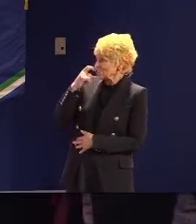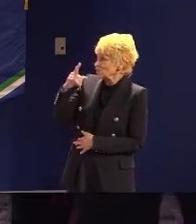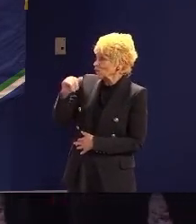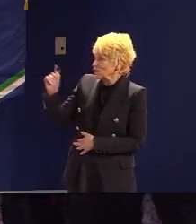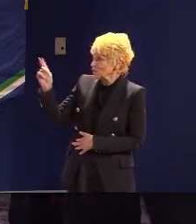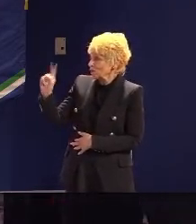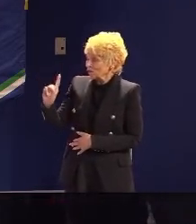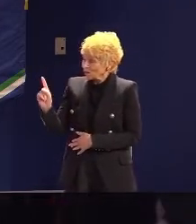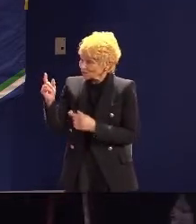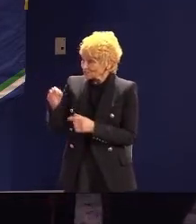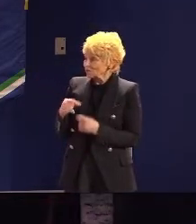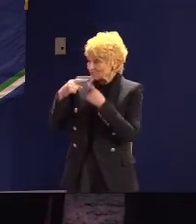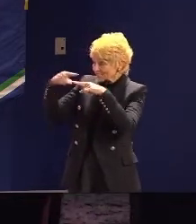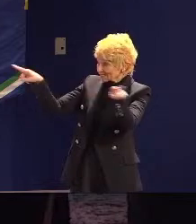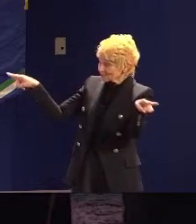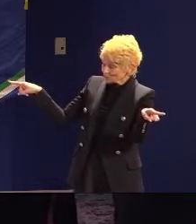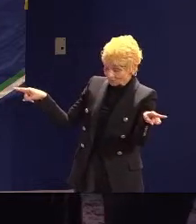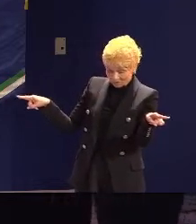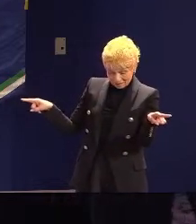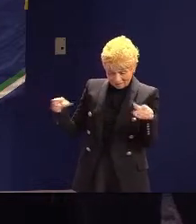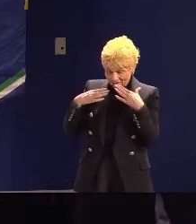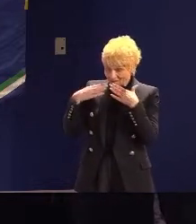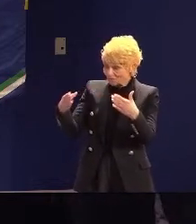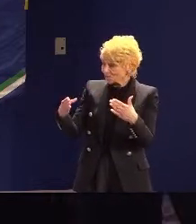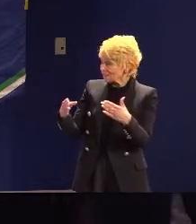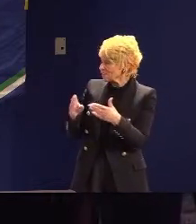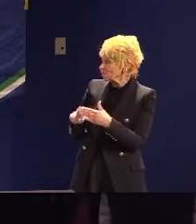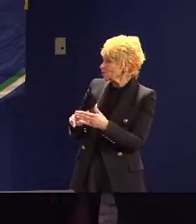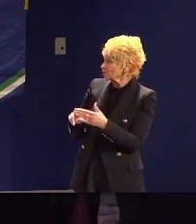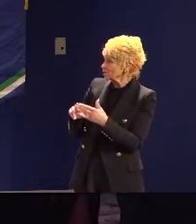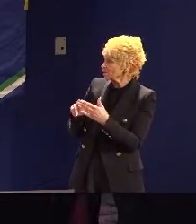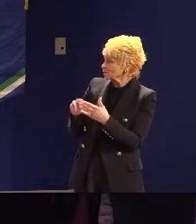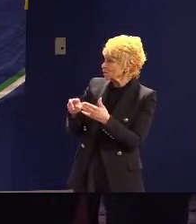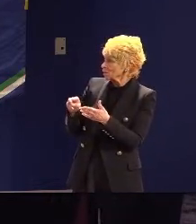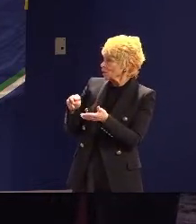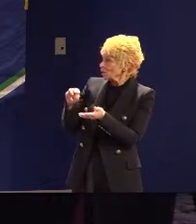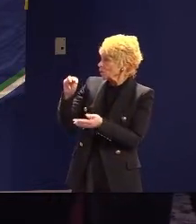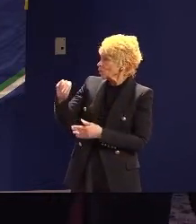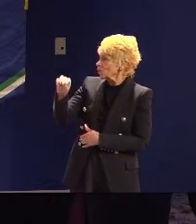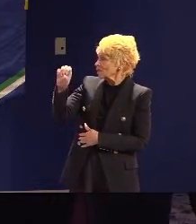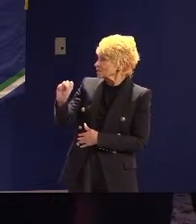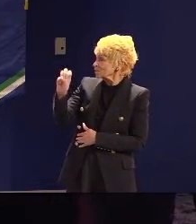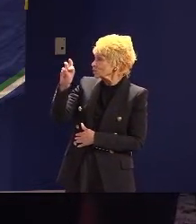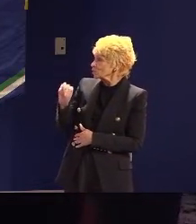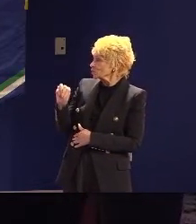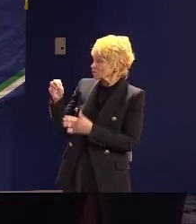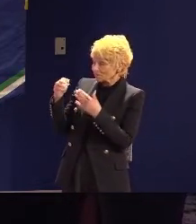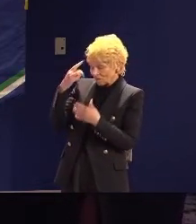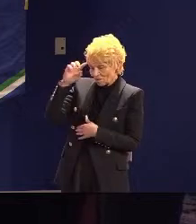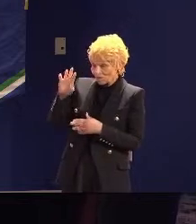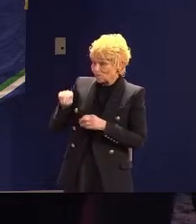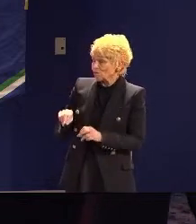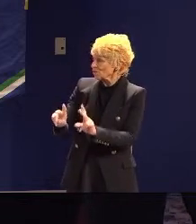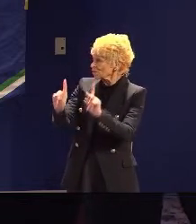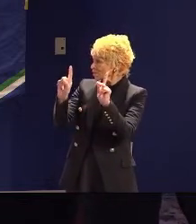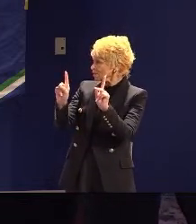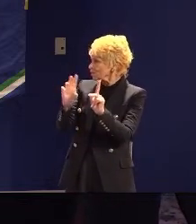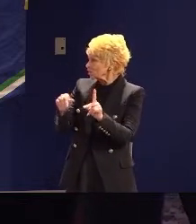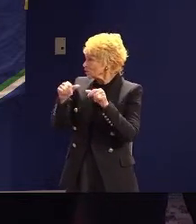choice. Thank you to the university for this opportunity for Yaley. Yaley will be continuing